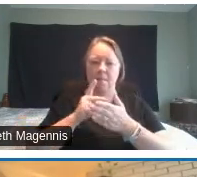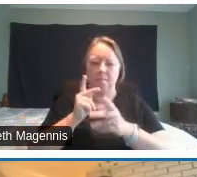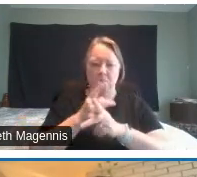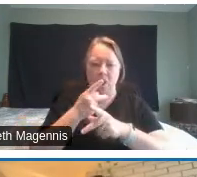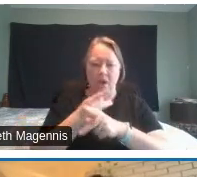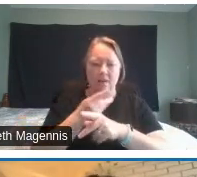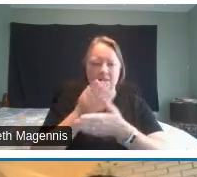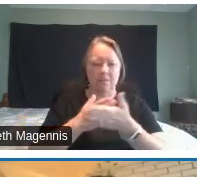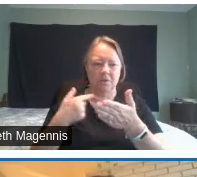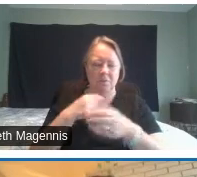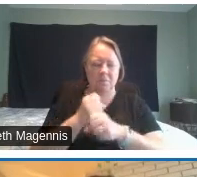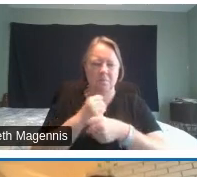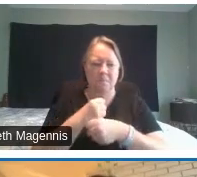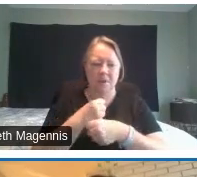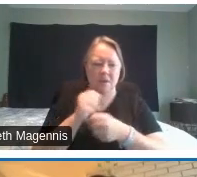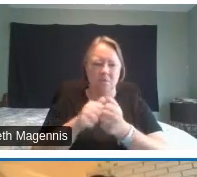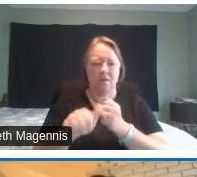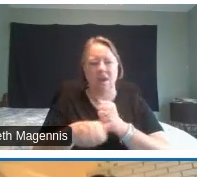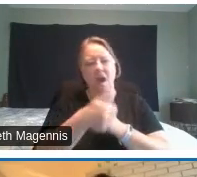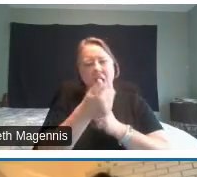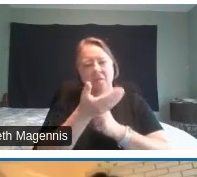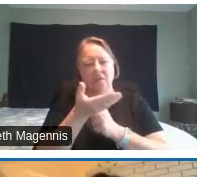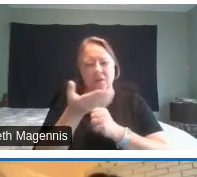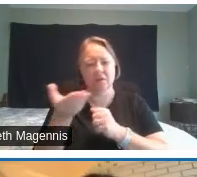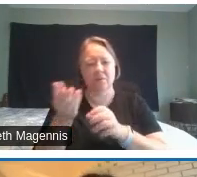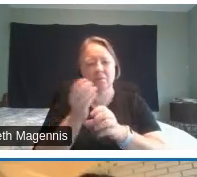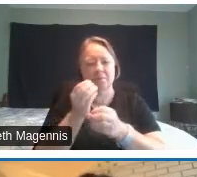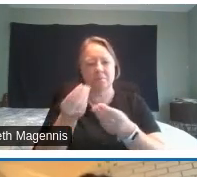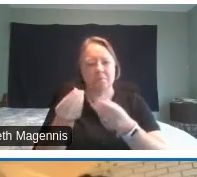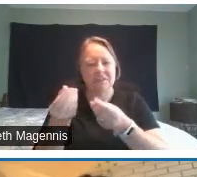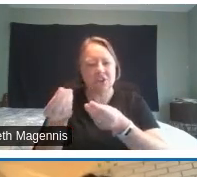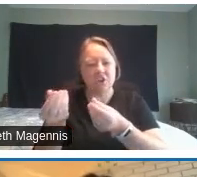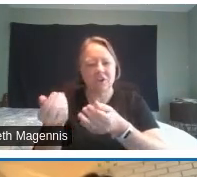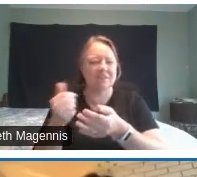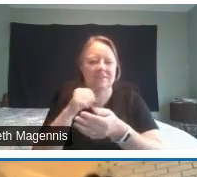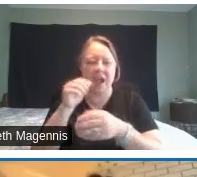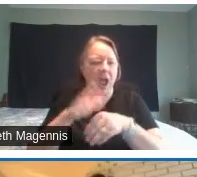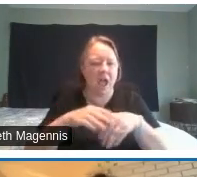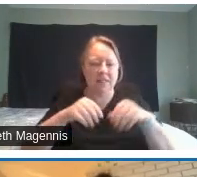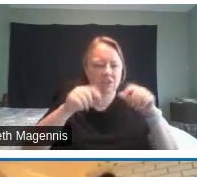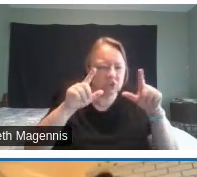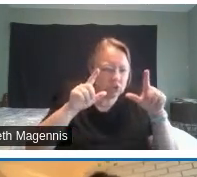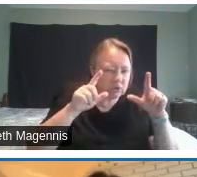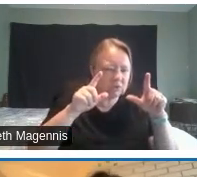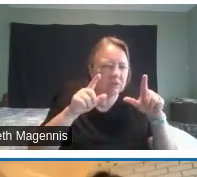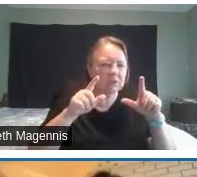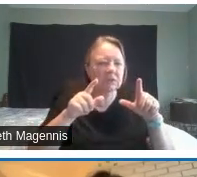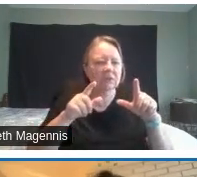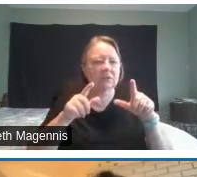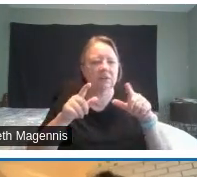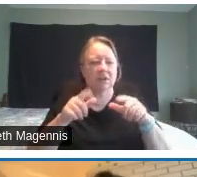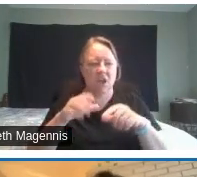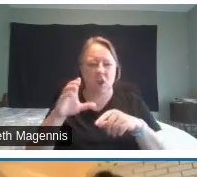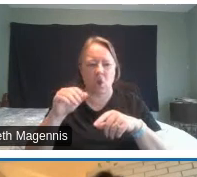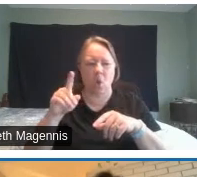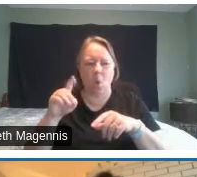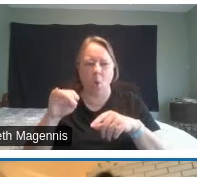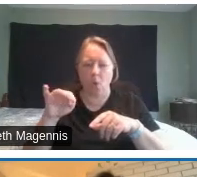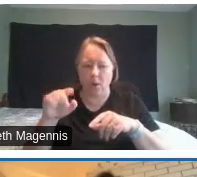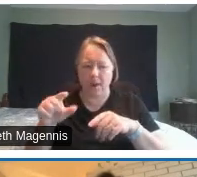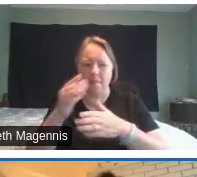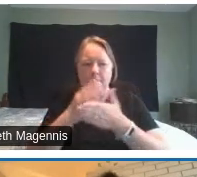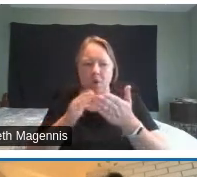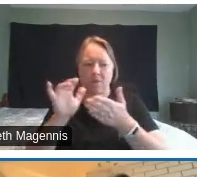created with any other materials in the off the screen, and then end up like coding some part of it